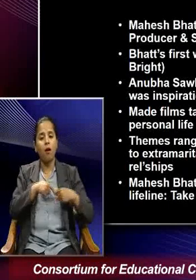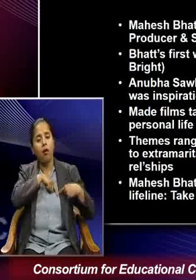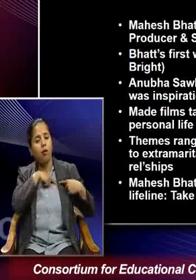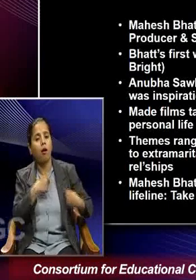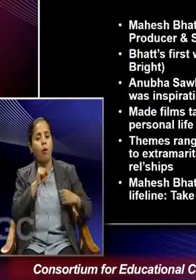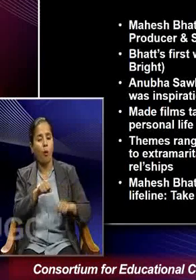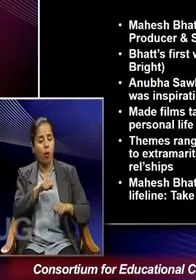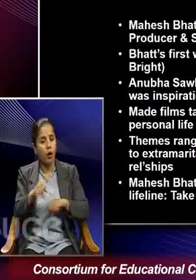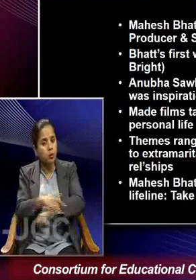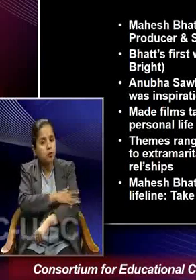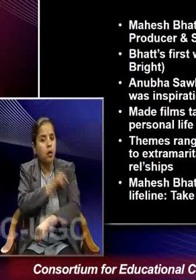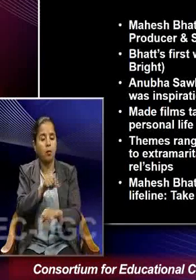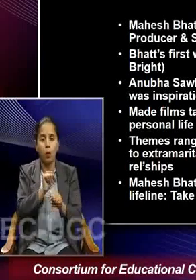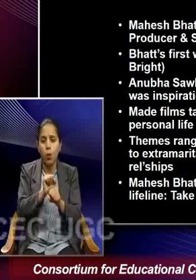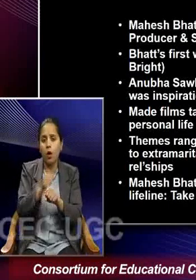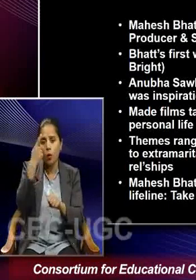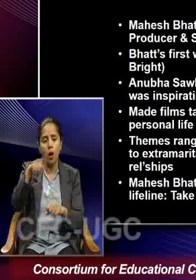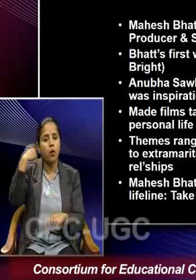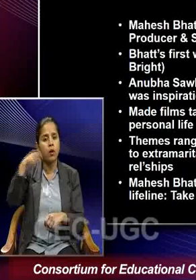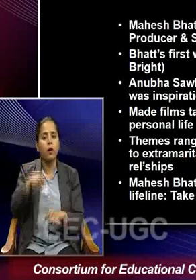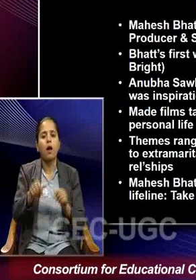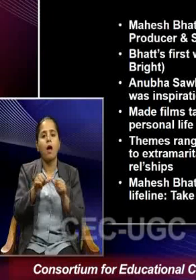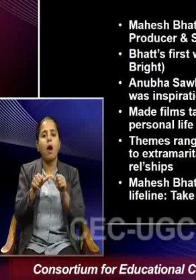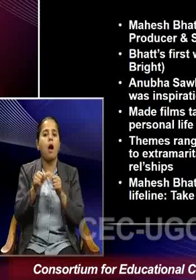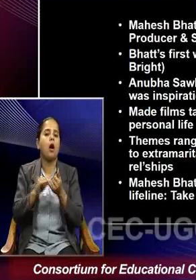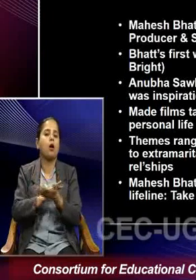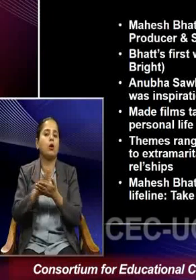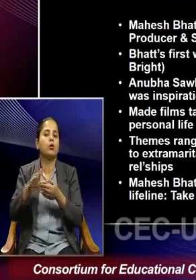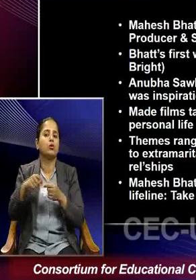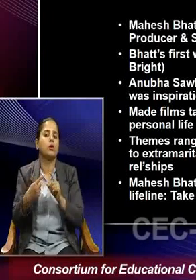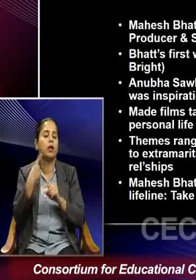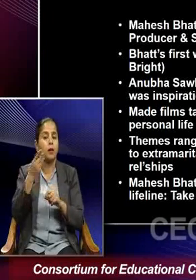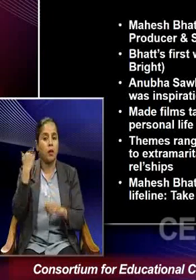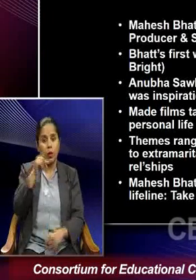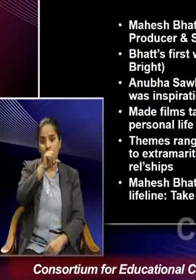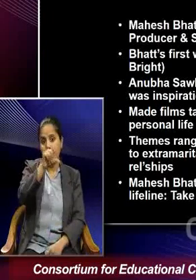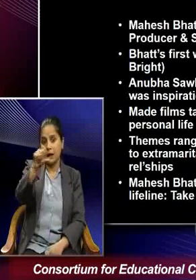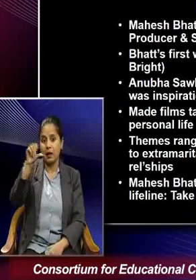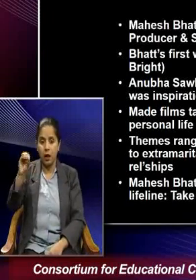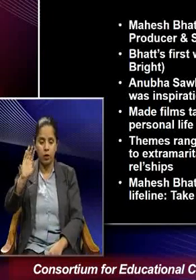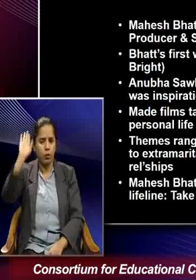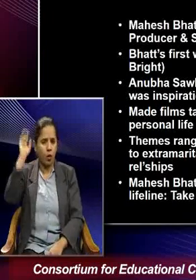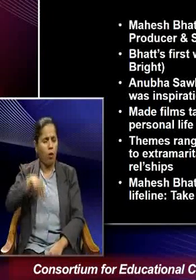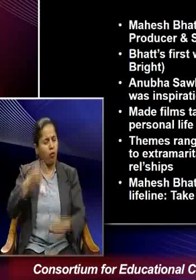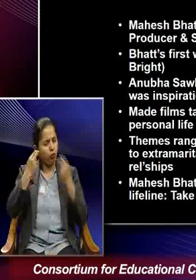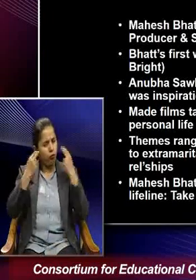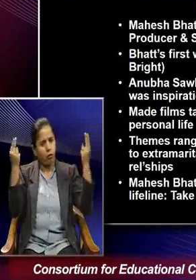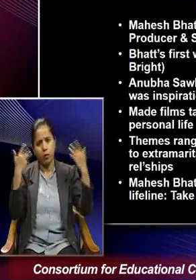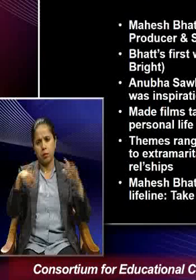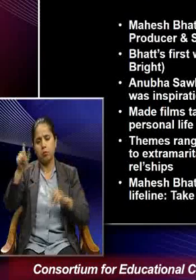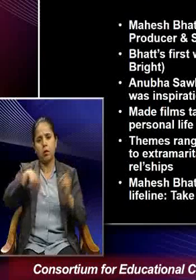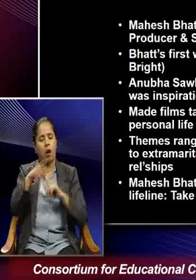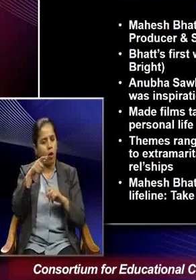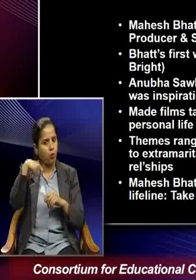inspiration was for the film which he made, Ashiki, which became very popular in 1990s. And many times you've seen